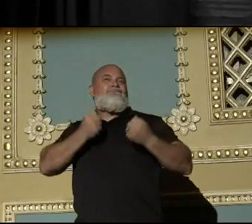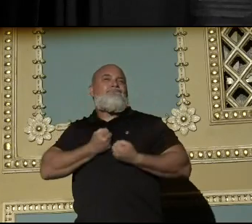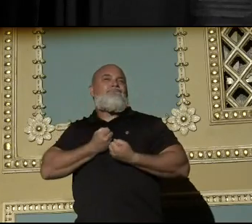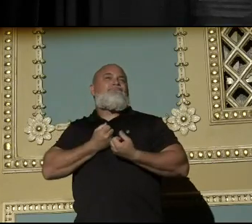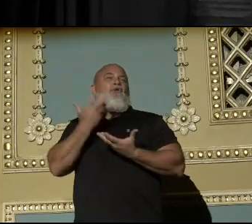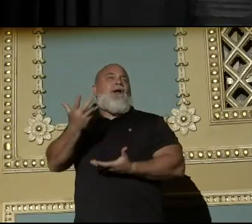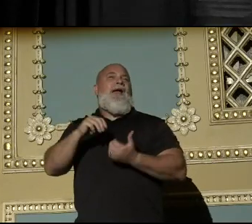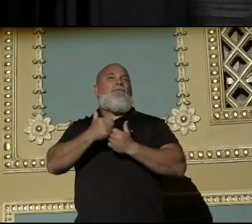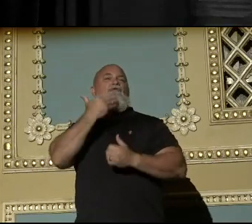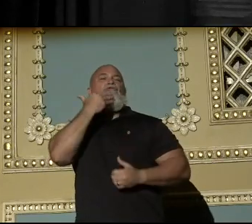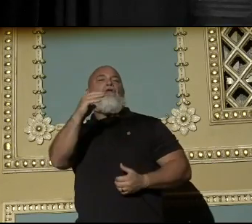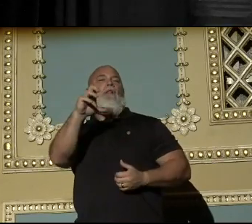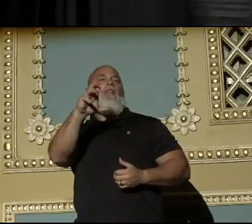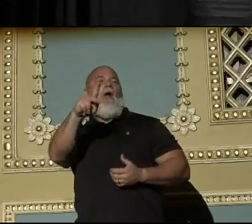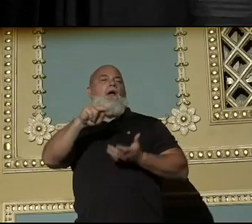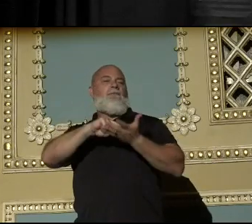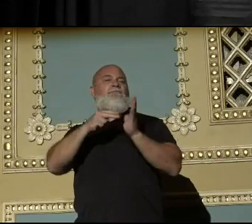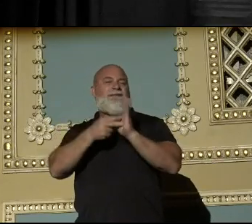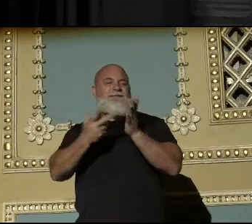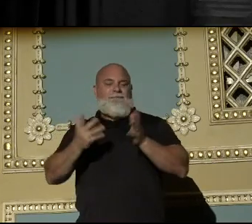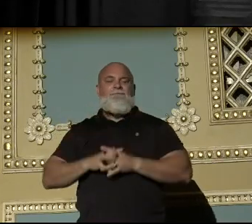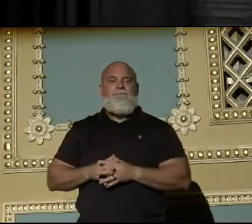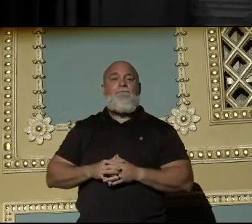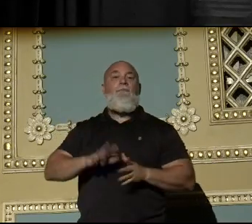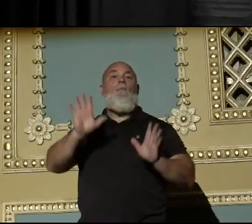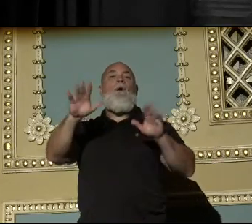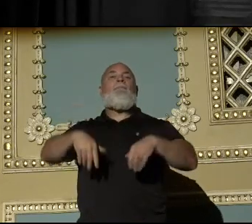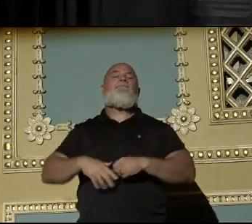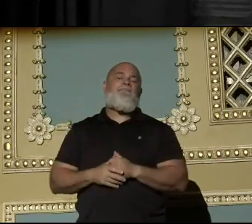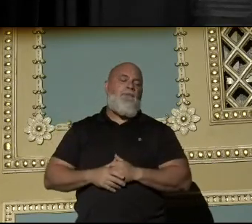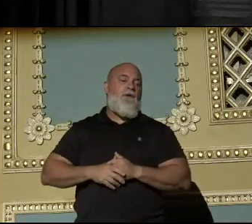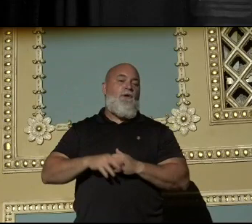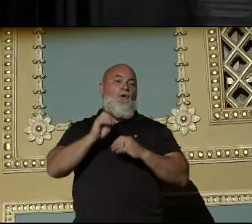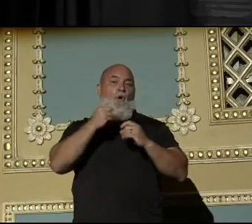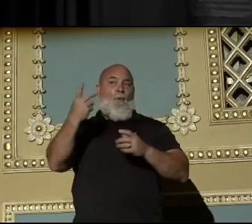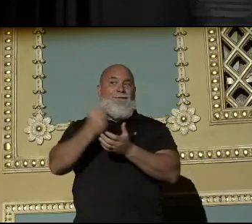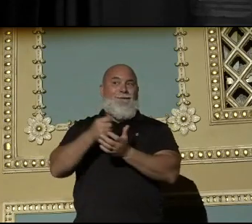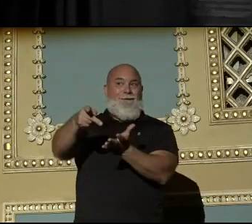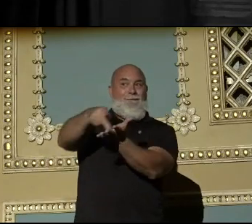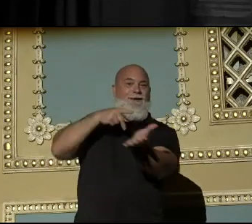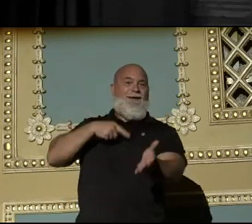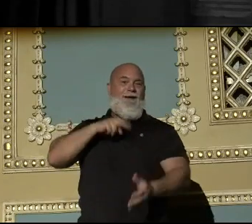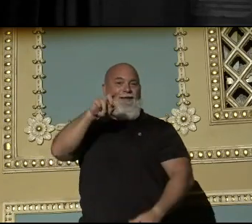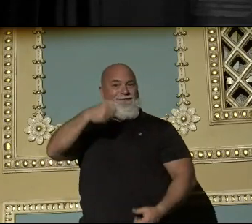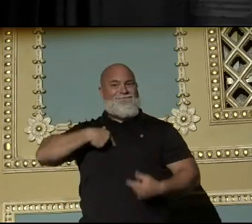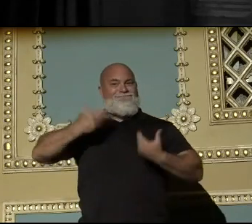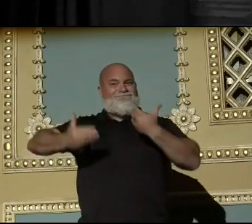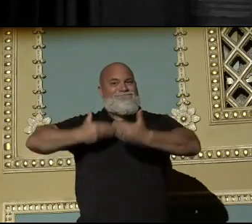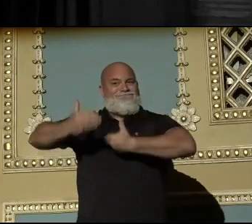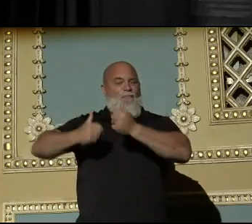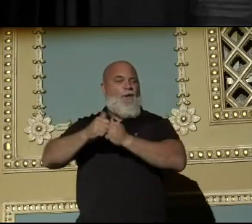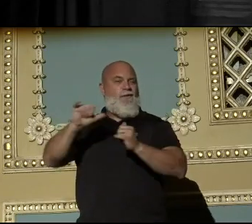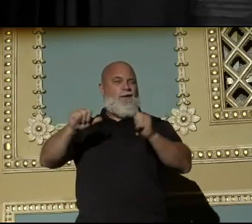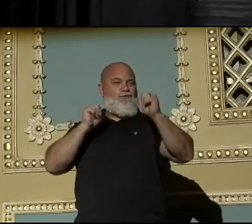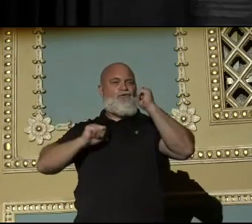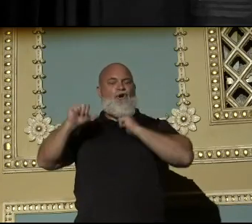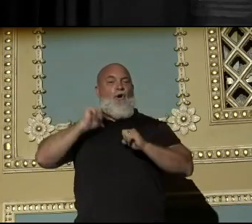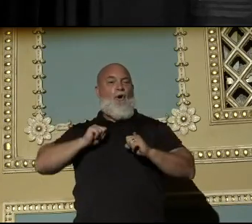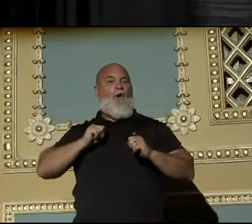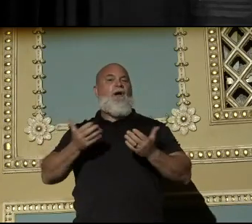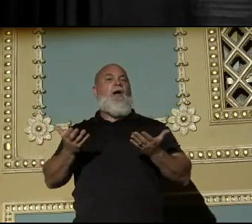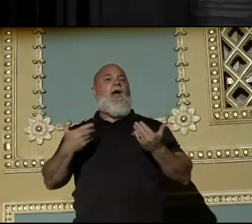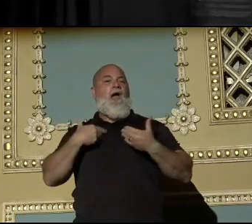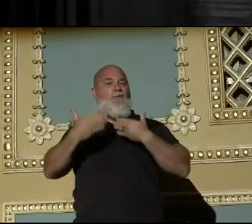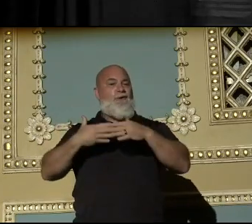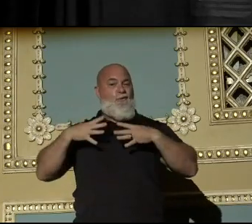luck. Well, folks, no one's getting paid if I don't get this show on the road. So how about I go get